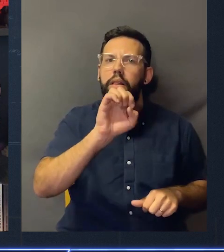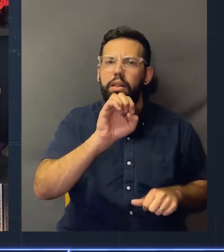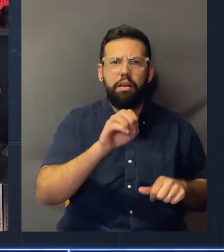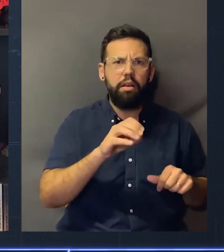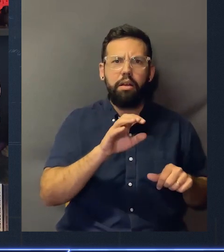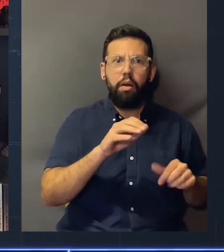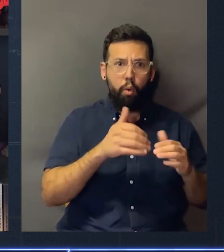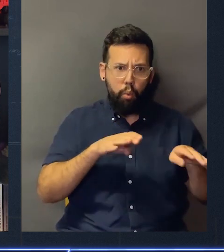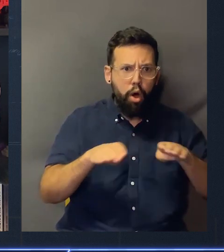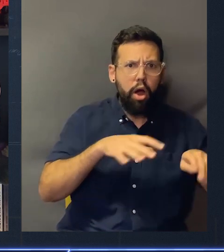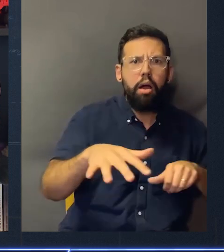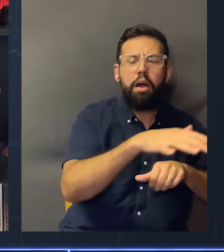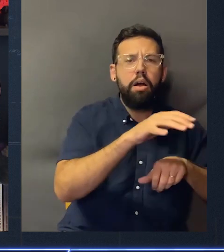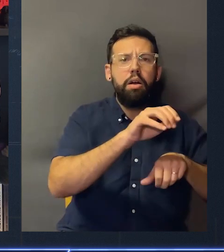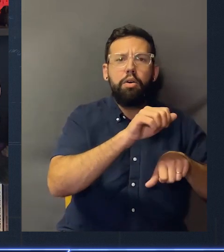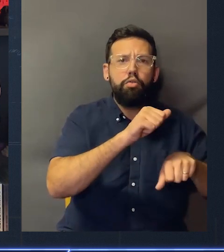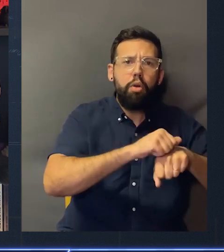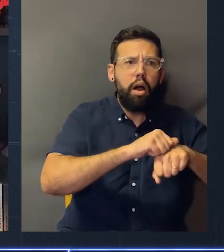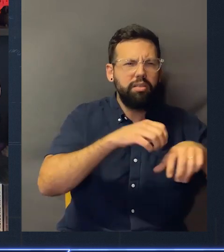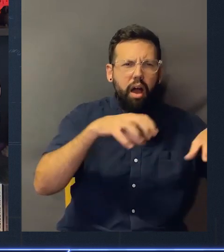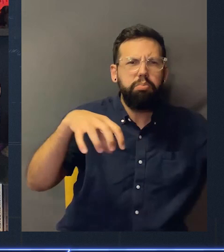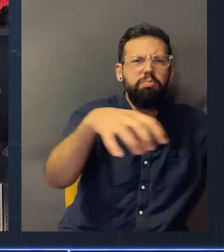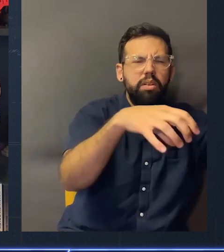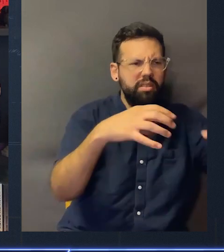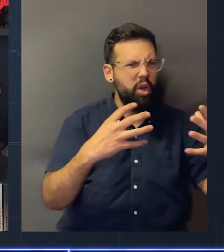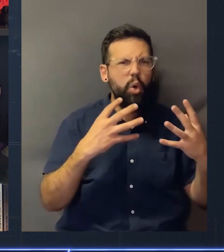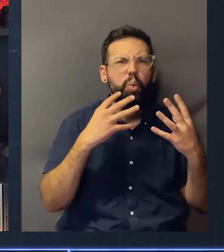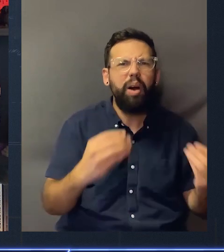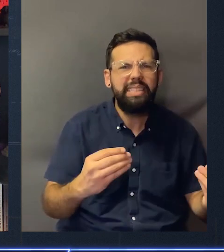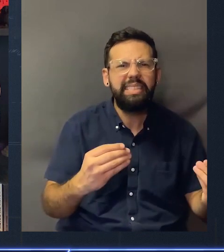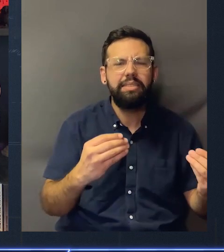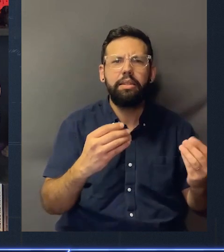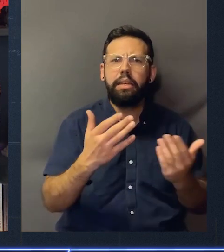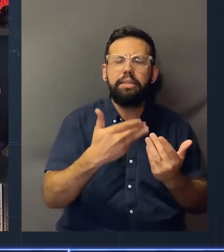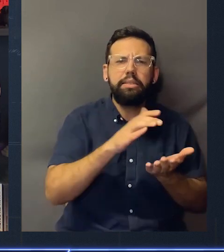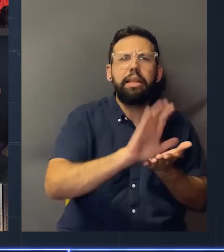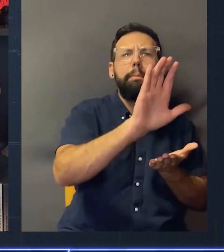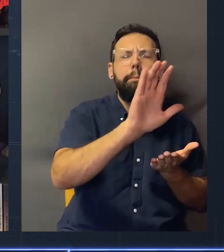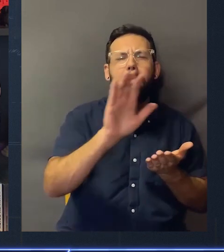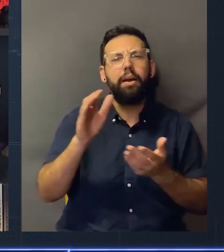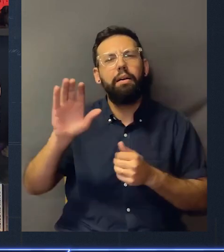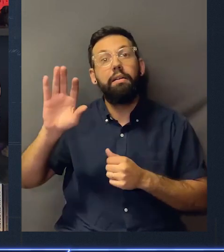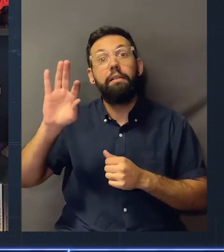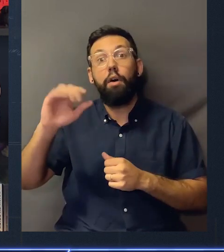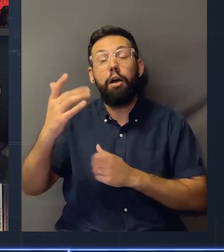footpath and the rocks are all just still really wet, really slippery from the early morning